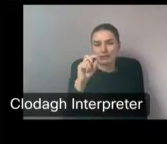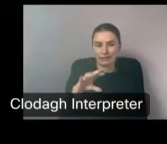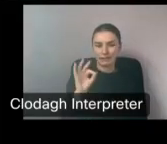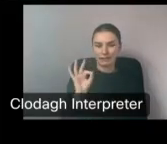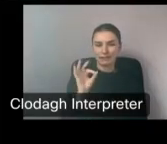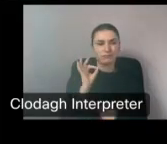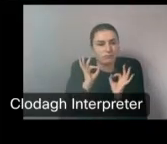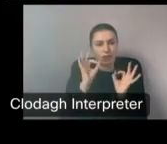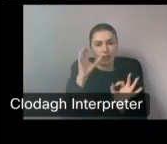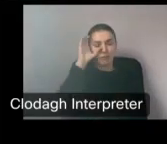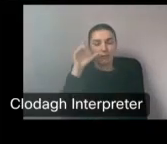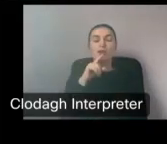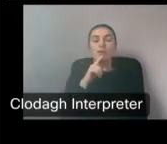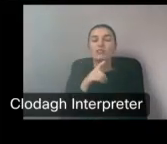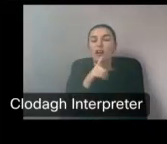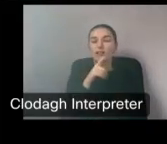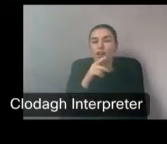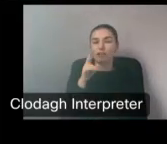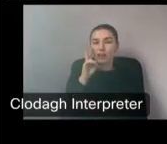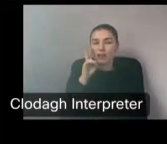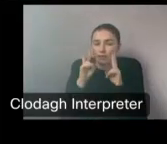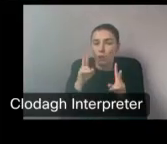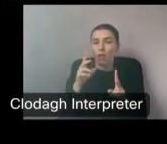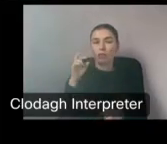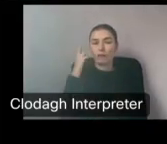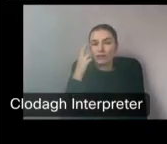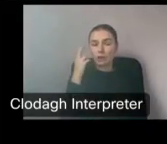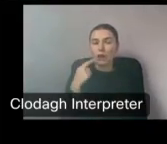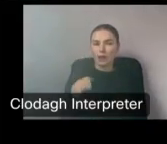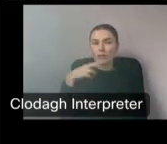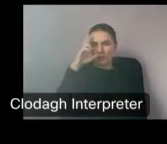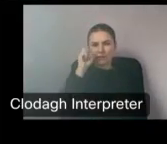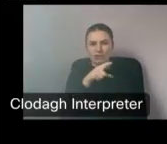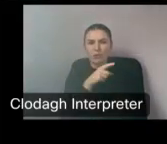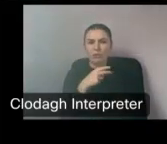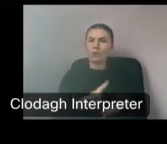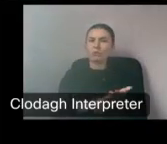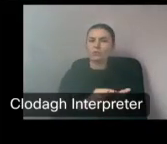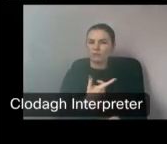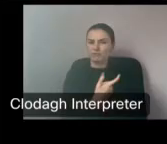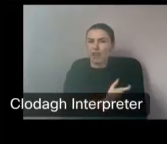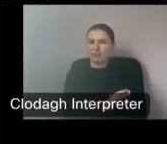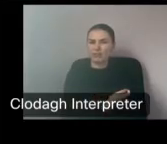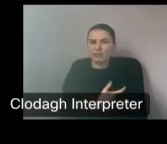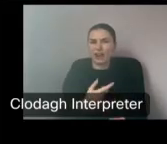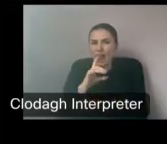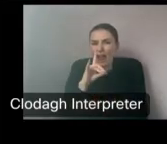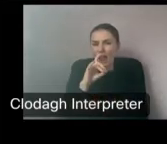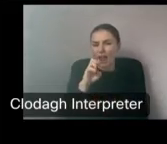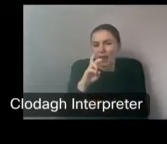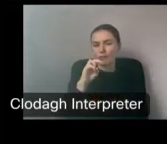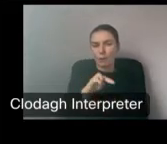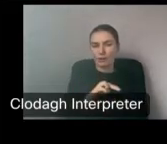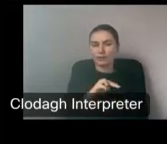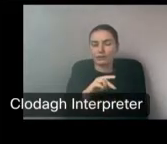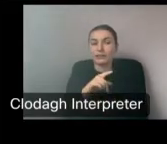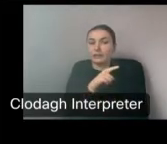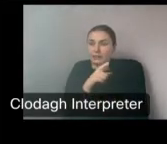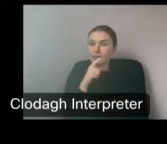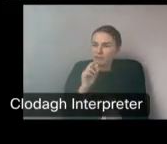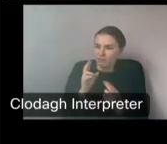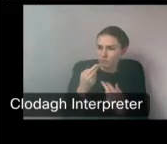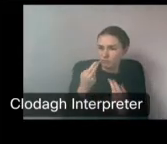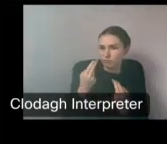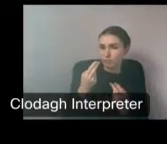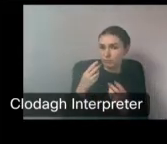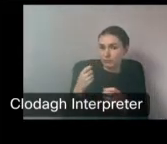the interviewer was saying to him, Irving, you used to use heroin. He says, oh, yuck, yeah. He said, I used to inject heroin. And they said, and was that difficult to come